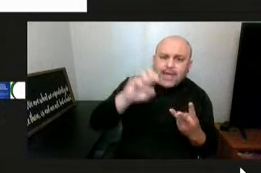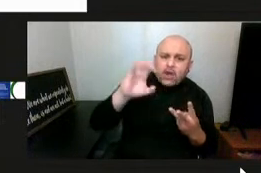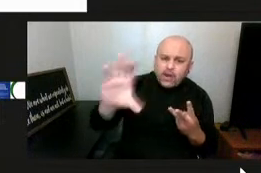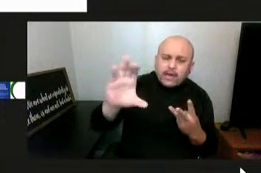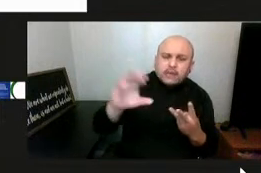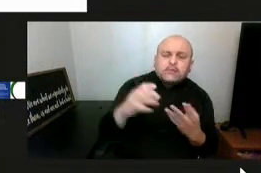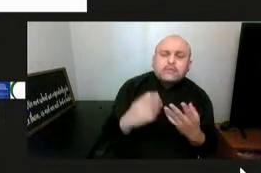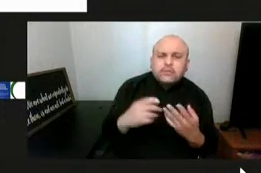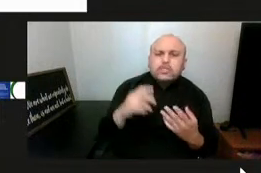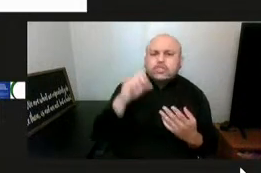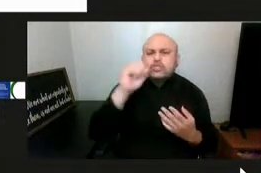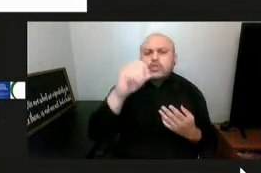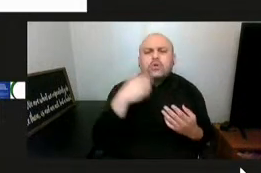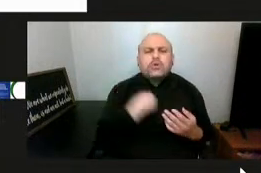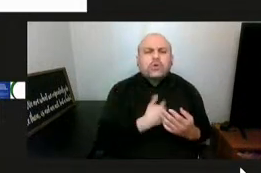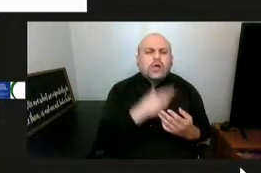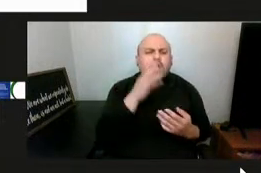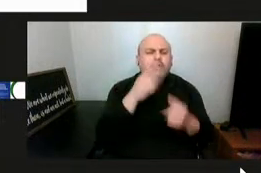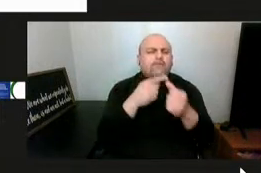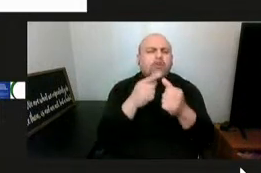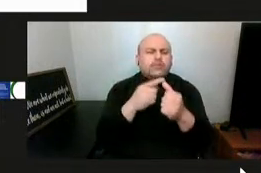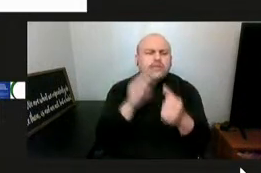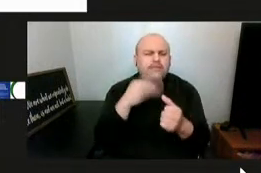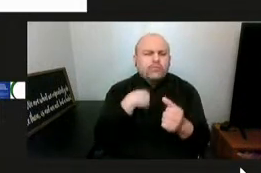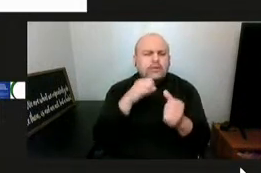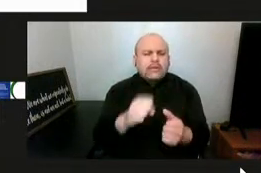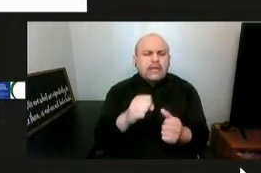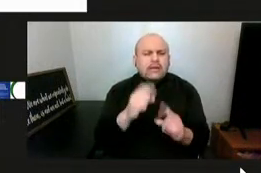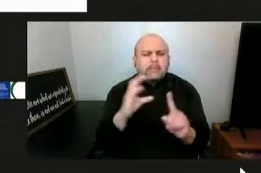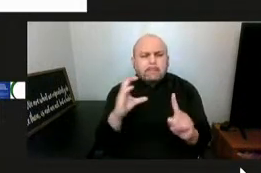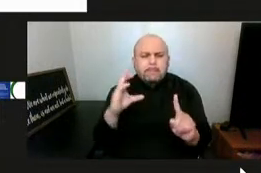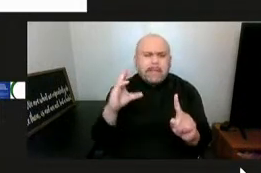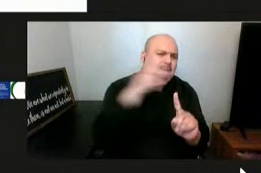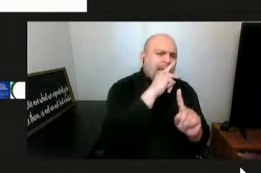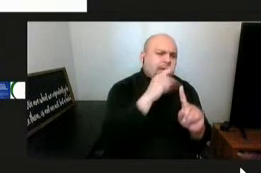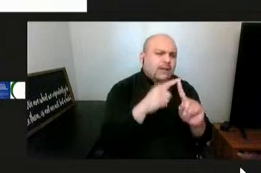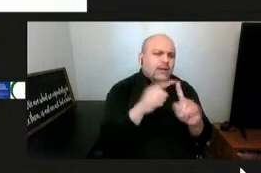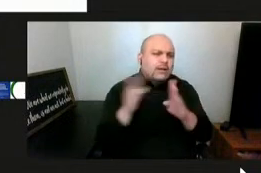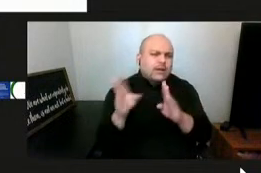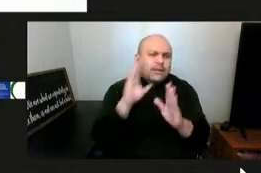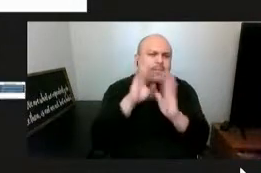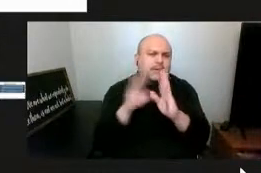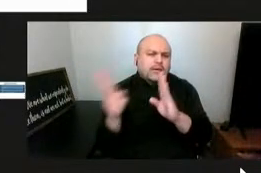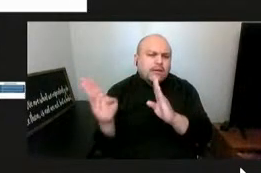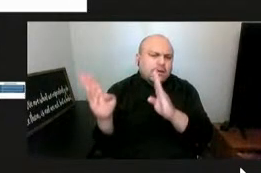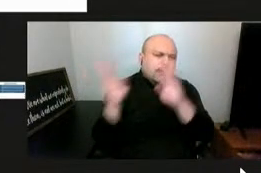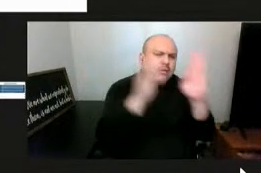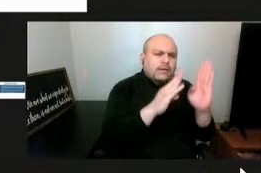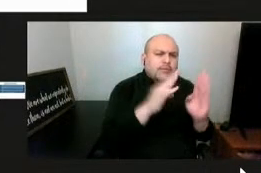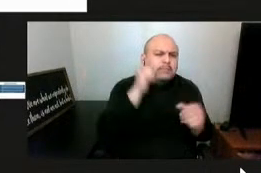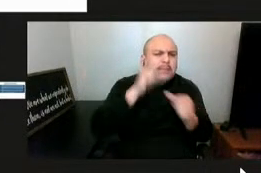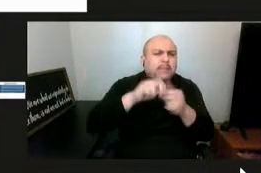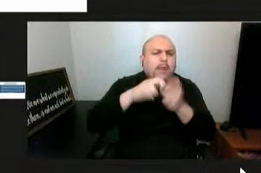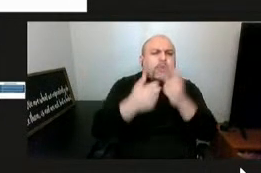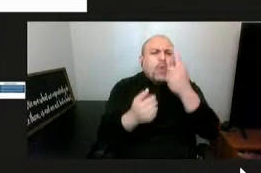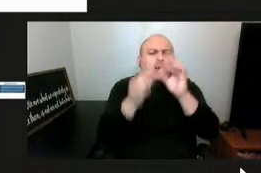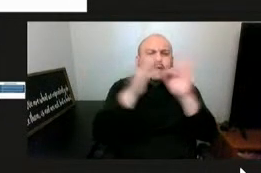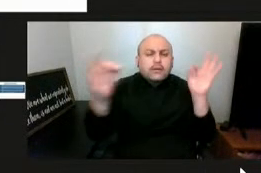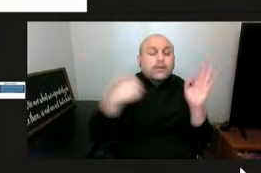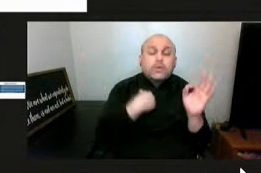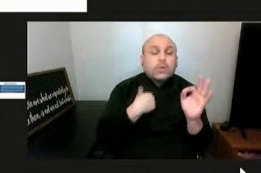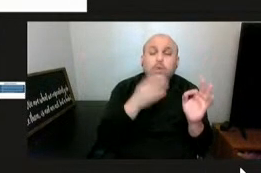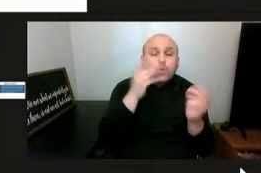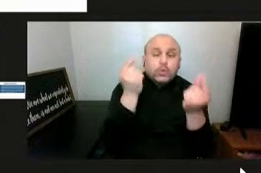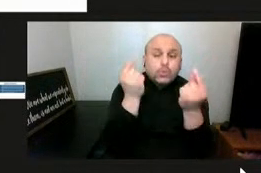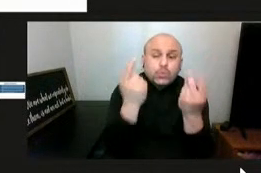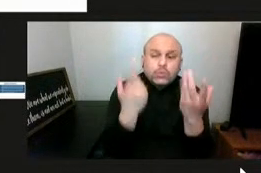So I'm gonna first, if we can go back to the problem statement 1, what I'm gonna do is